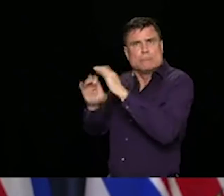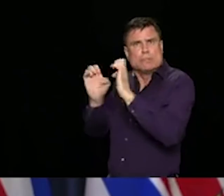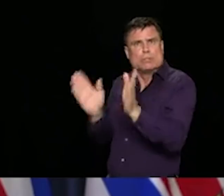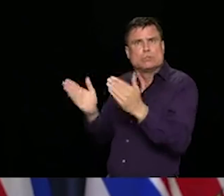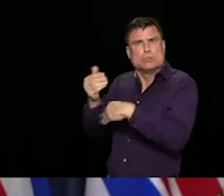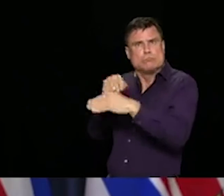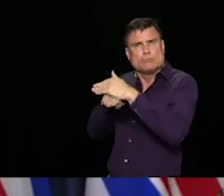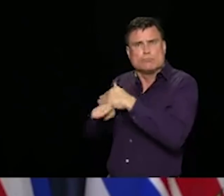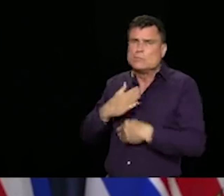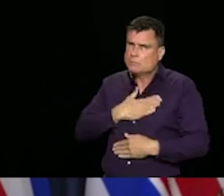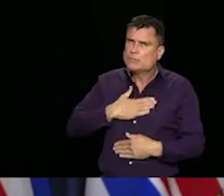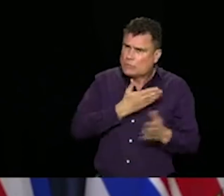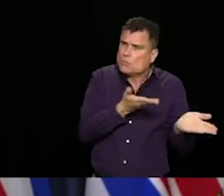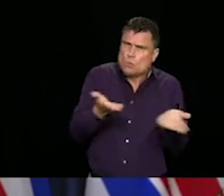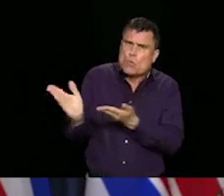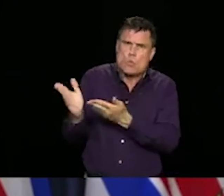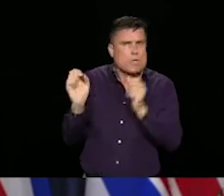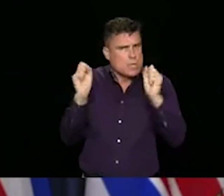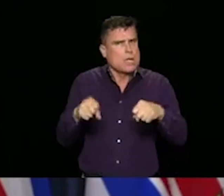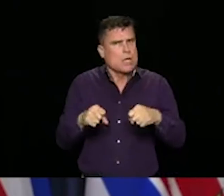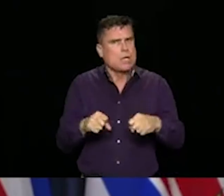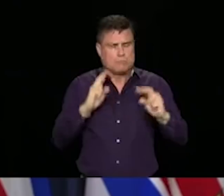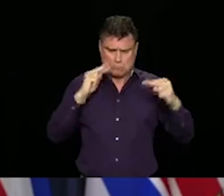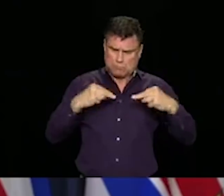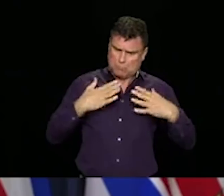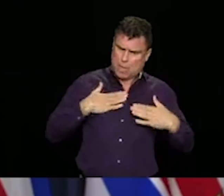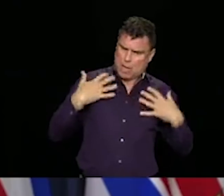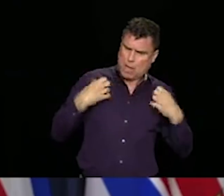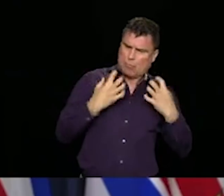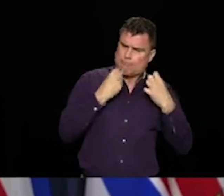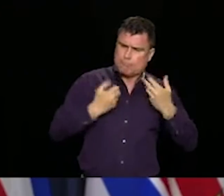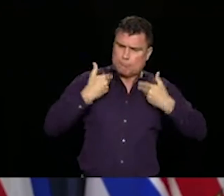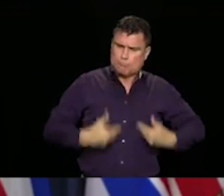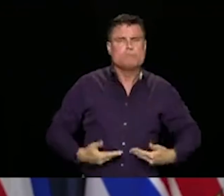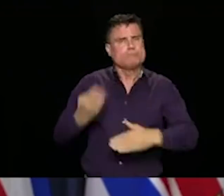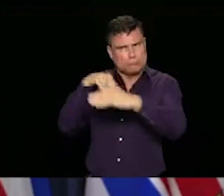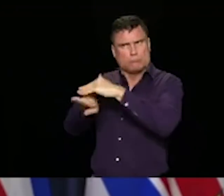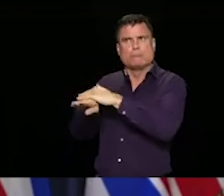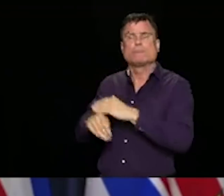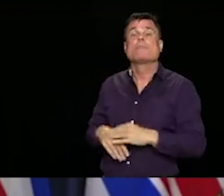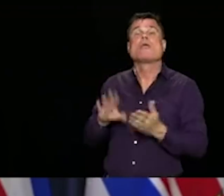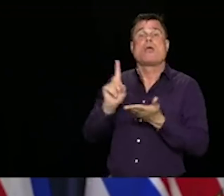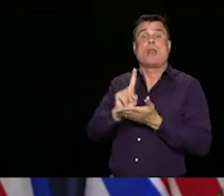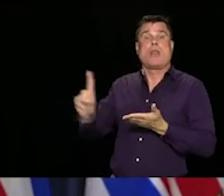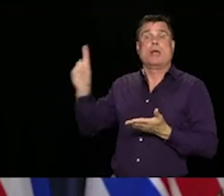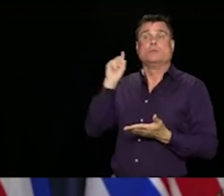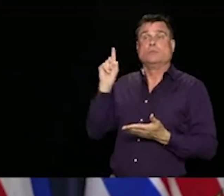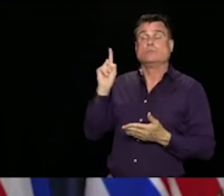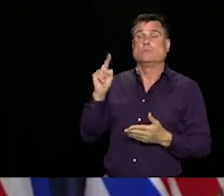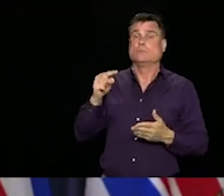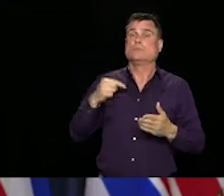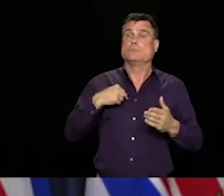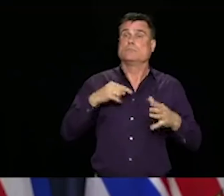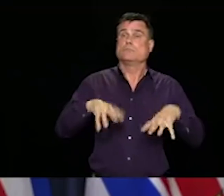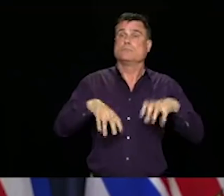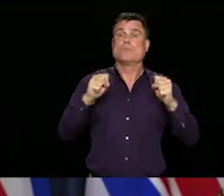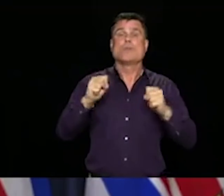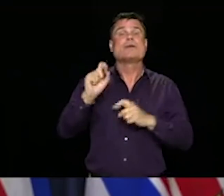to go. I wanted to acknowledge that we had 2 town halls last week, one in